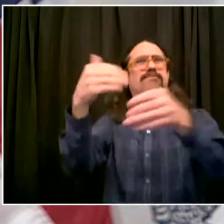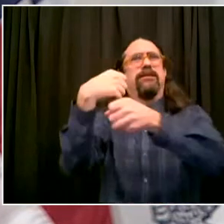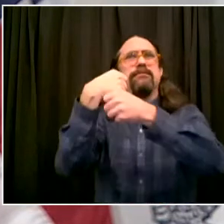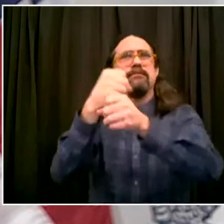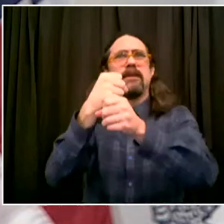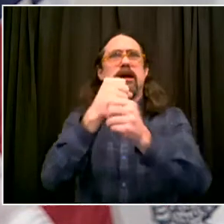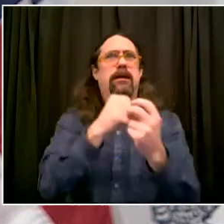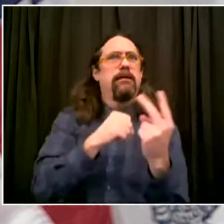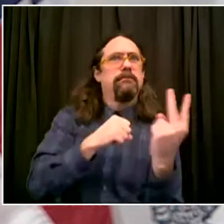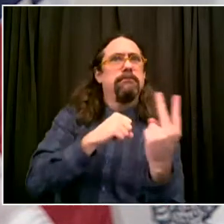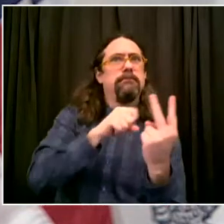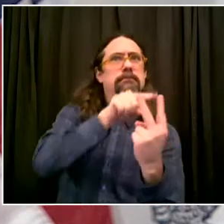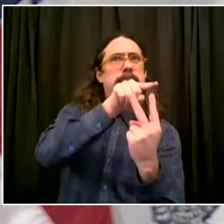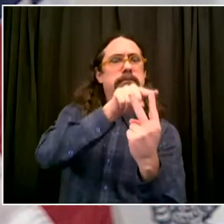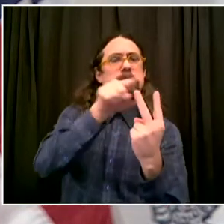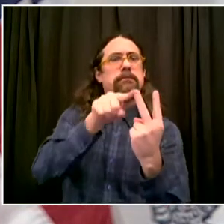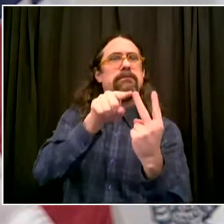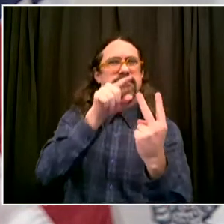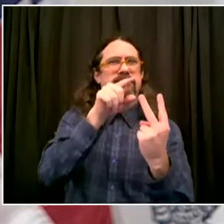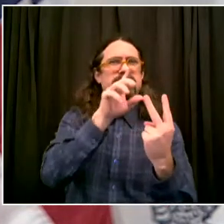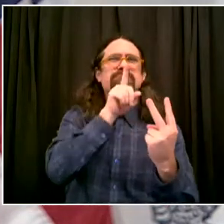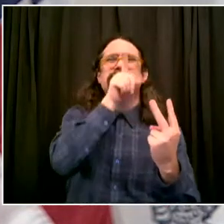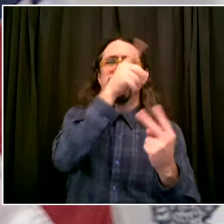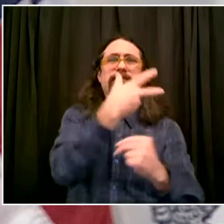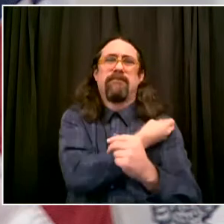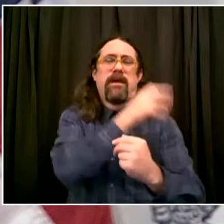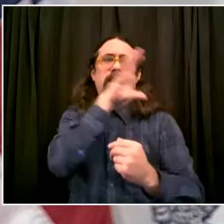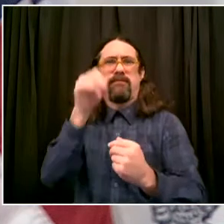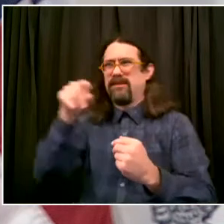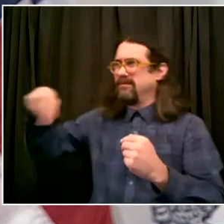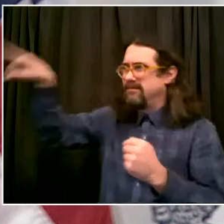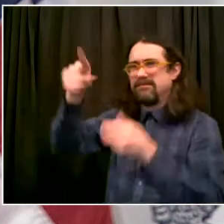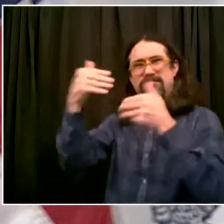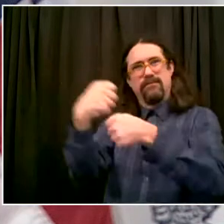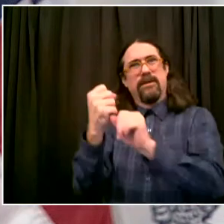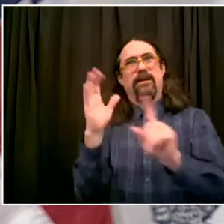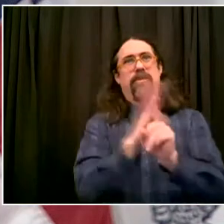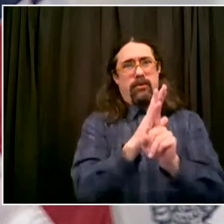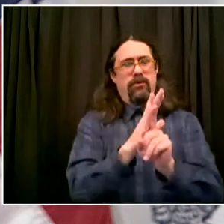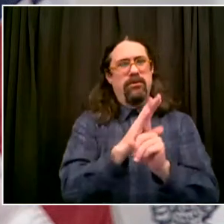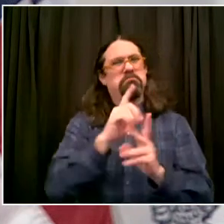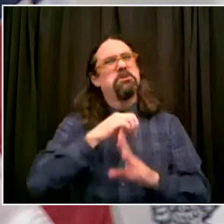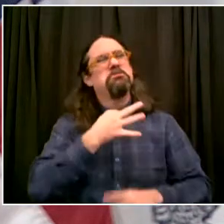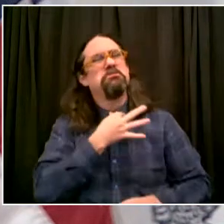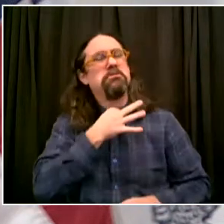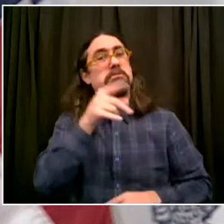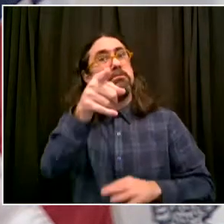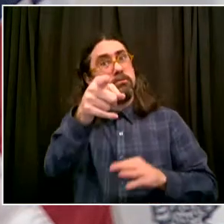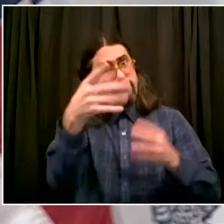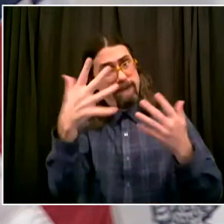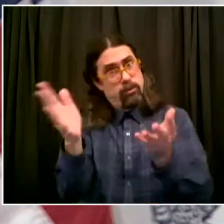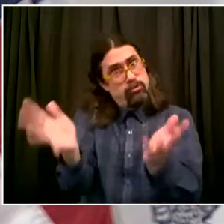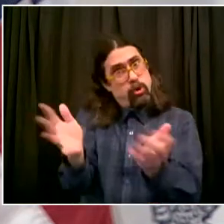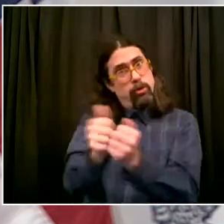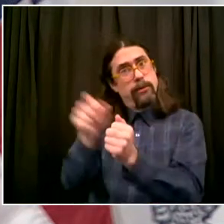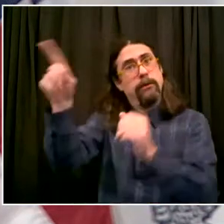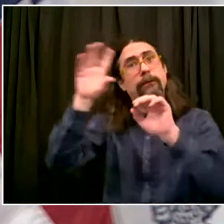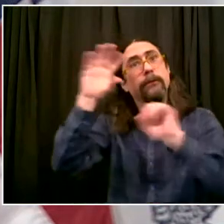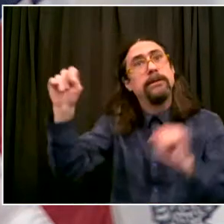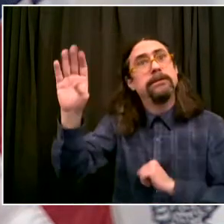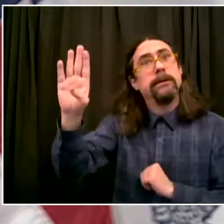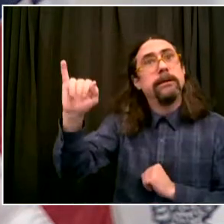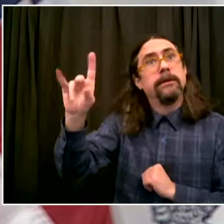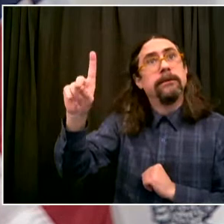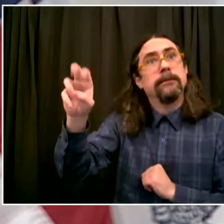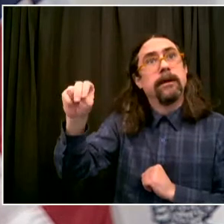step? Yes, with key members of his administration, and looking forward to deepening